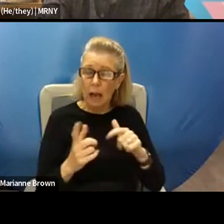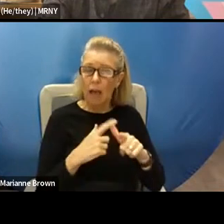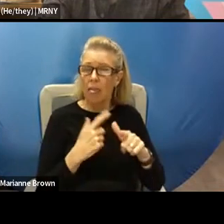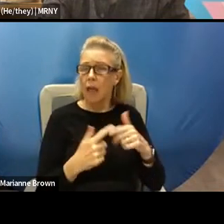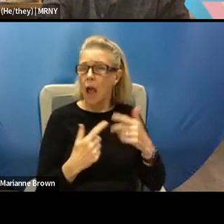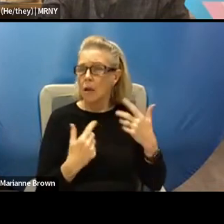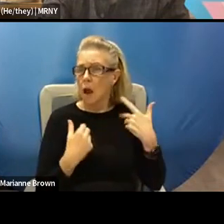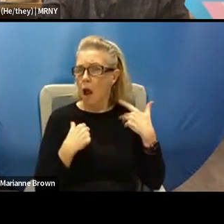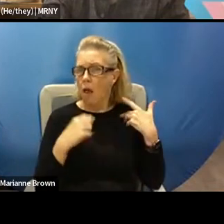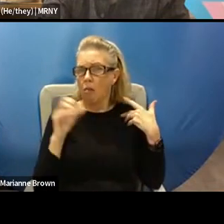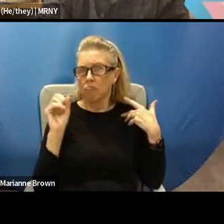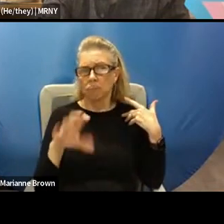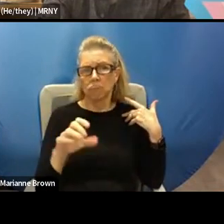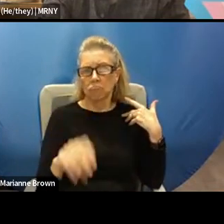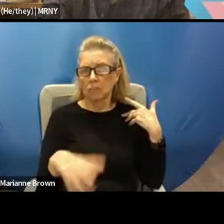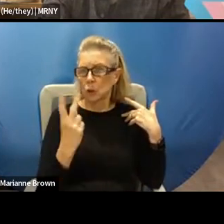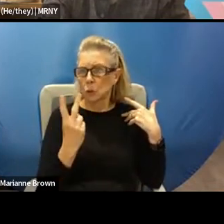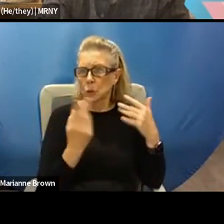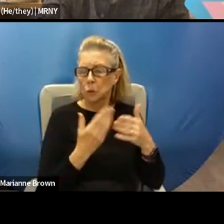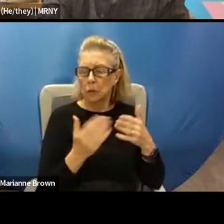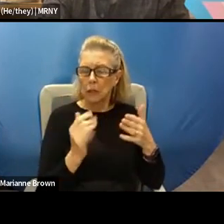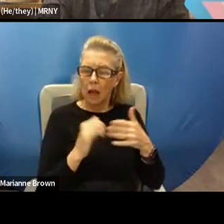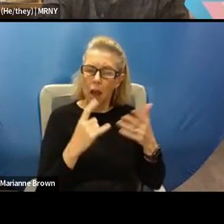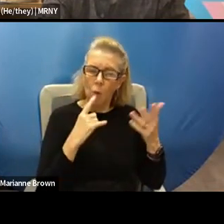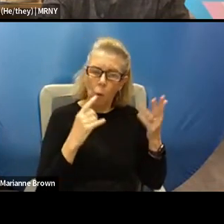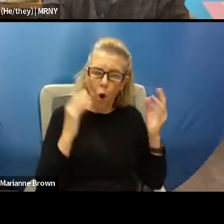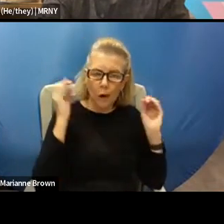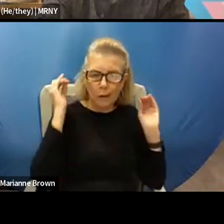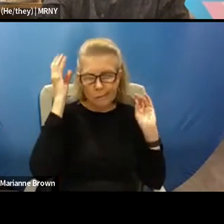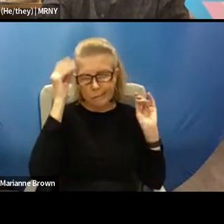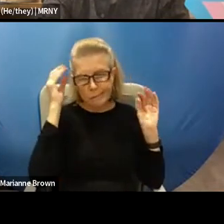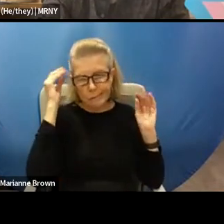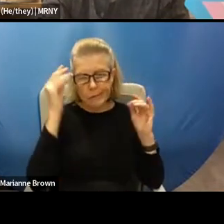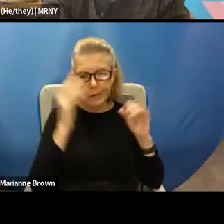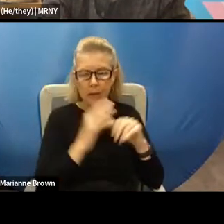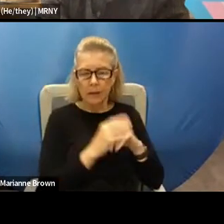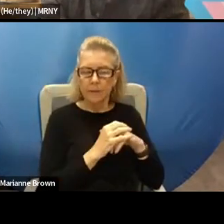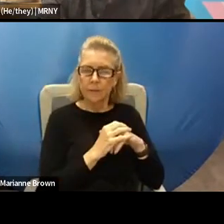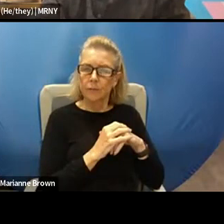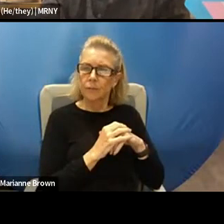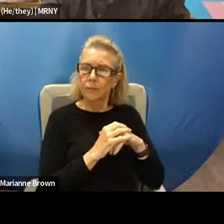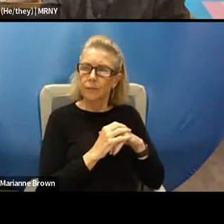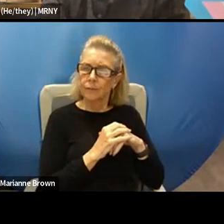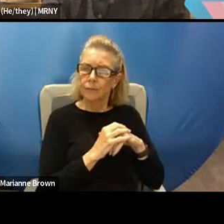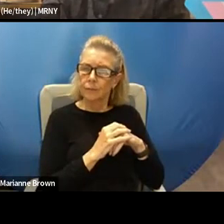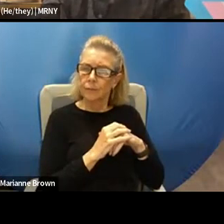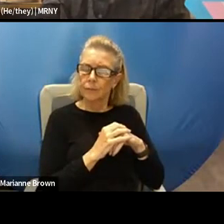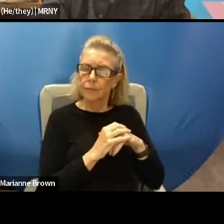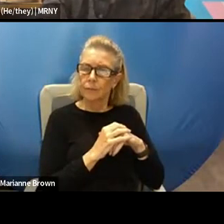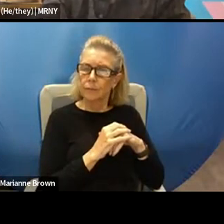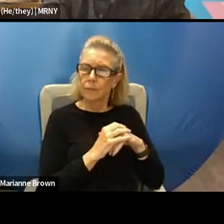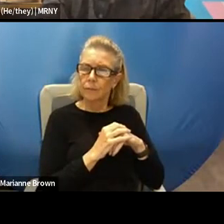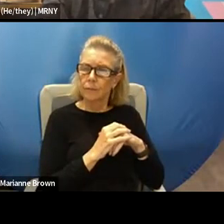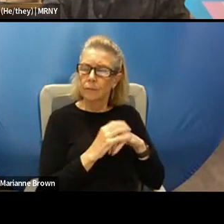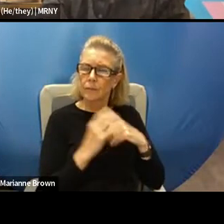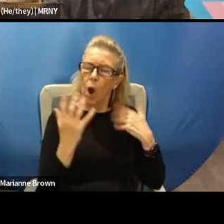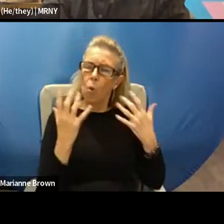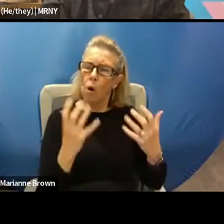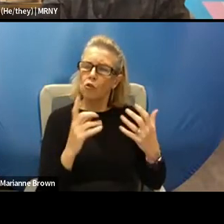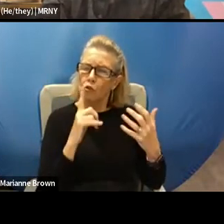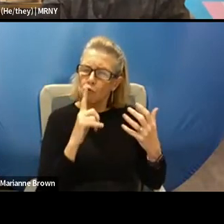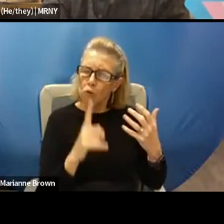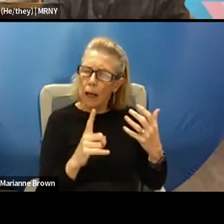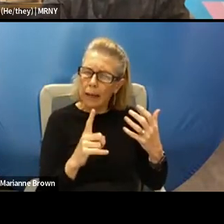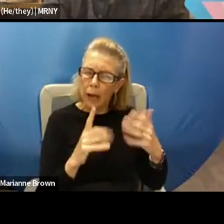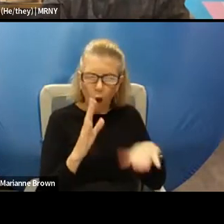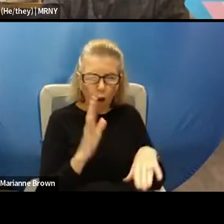these 2 notes that have kind of been kicking around in my head. Number one, I want to really have a call to